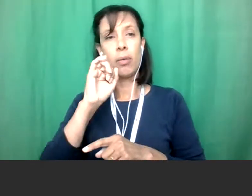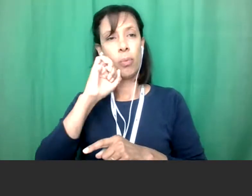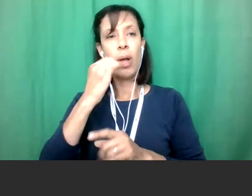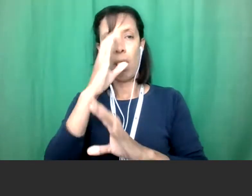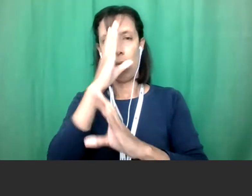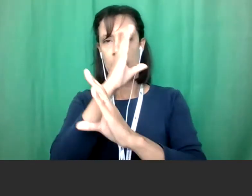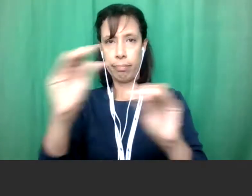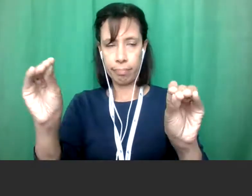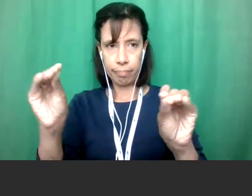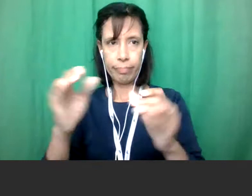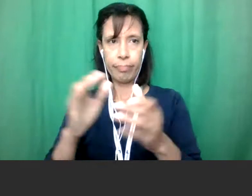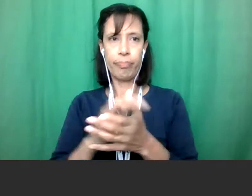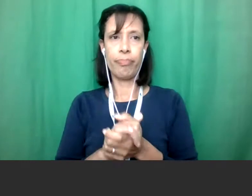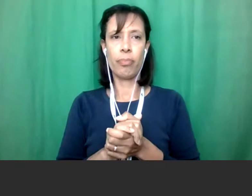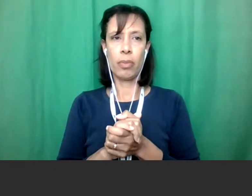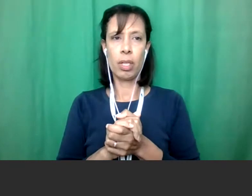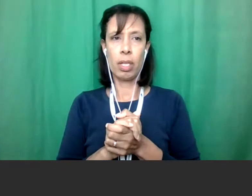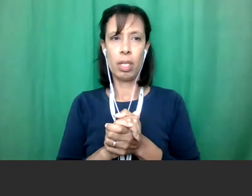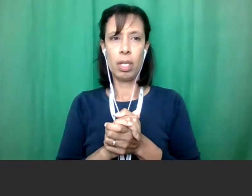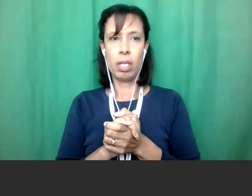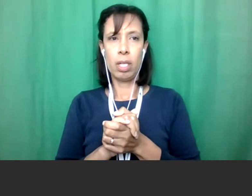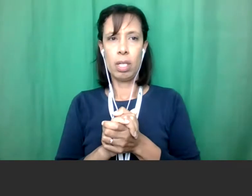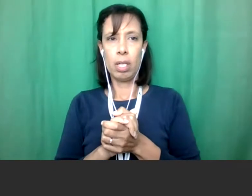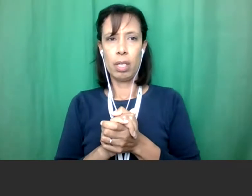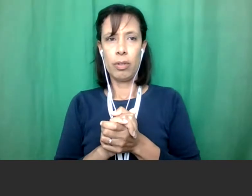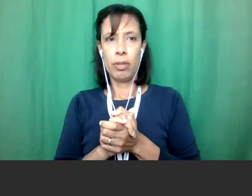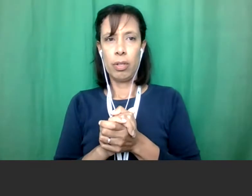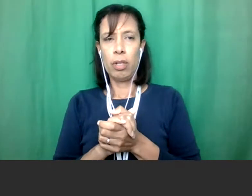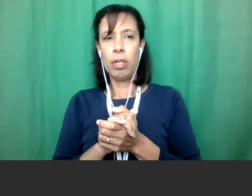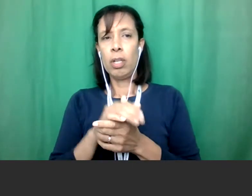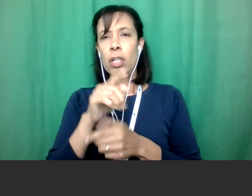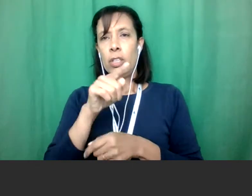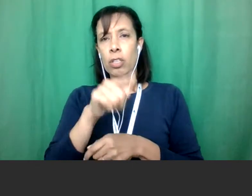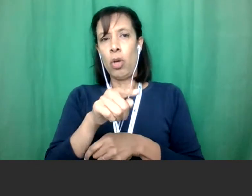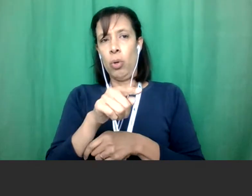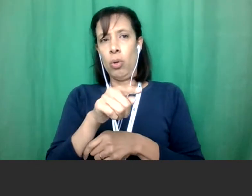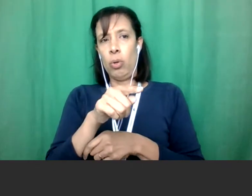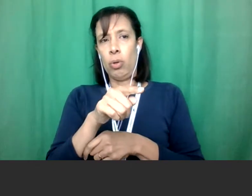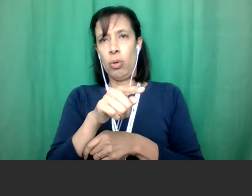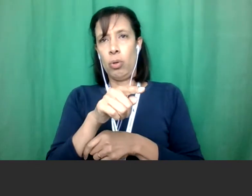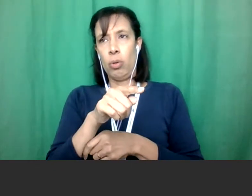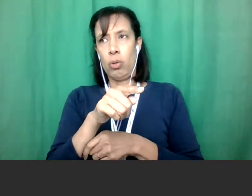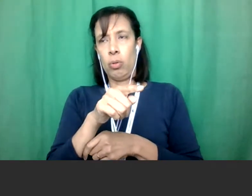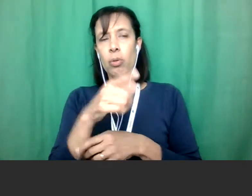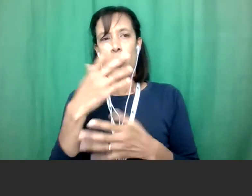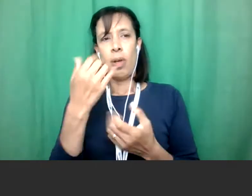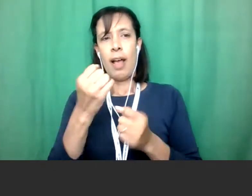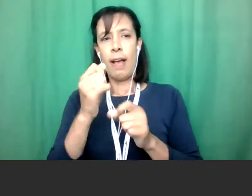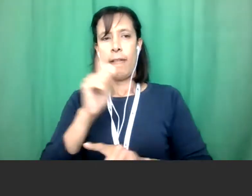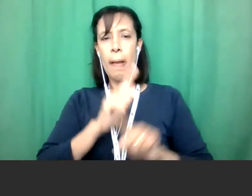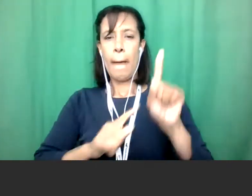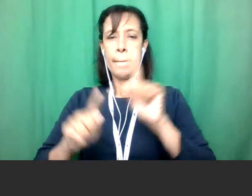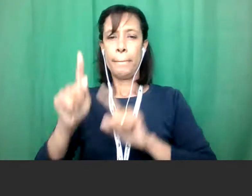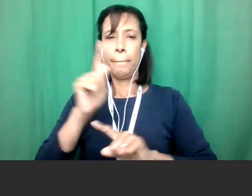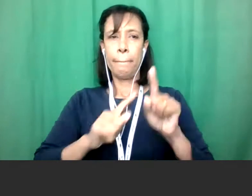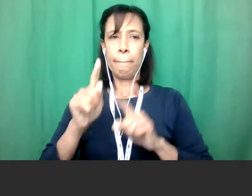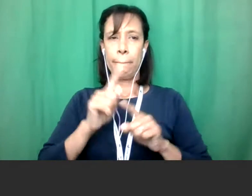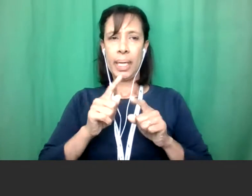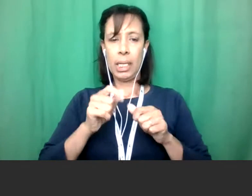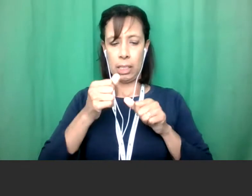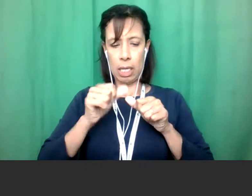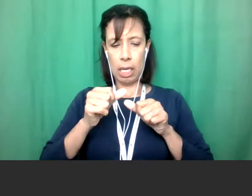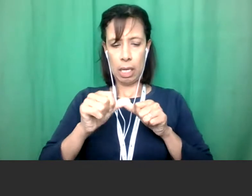You have a number of scheduled meetings with your supervisor before, at least one meeting before you have your Viva. So there's an